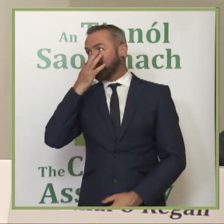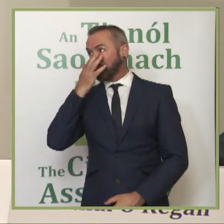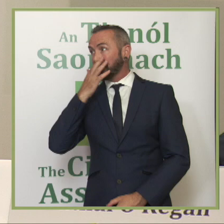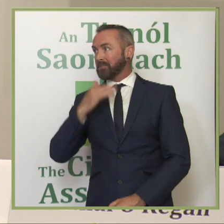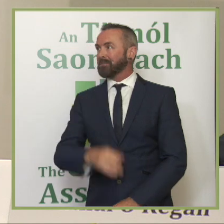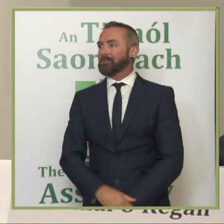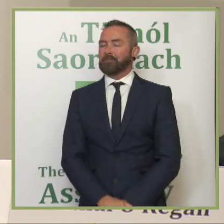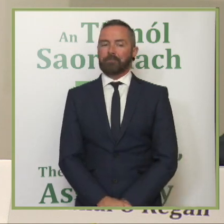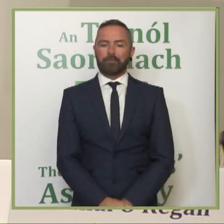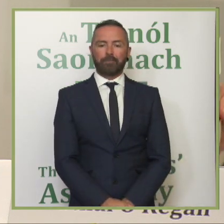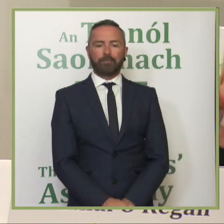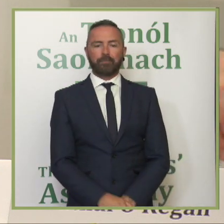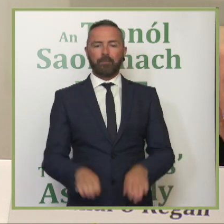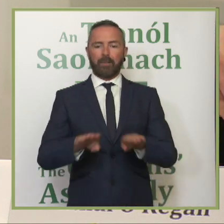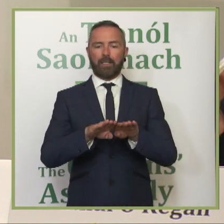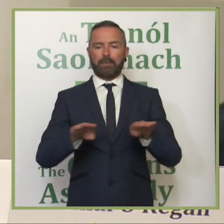Yeah. Sorry, Table 9.